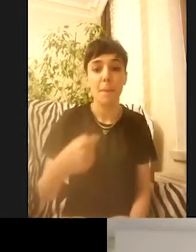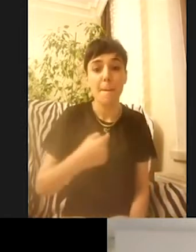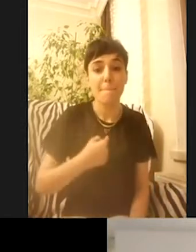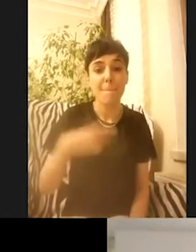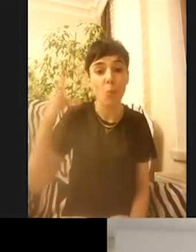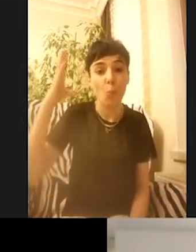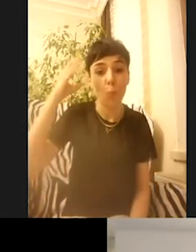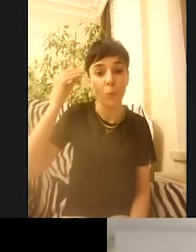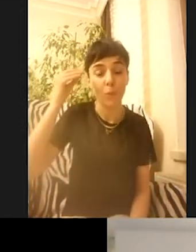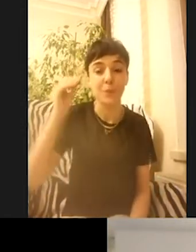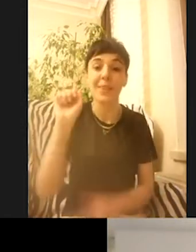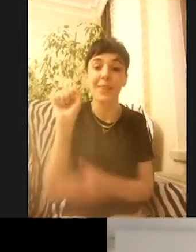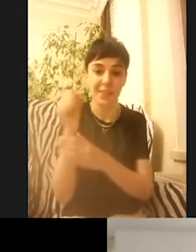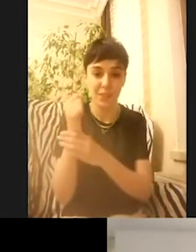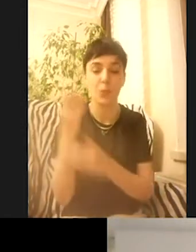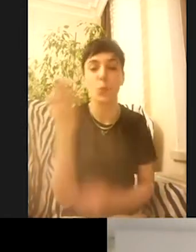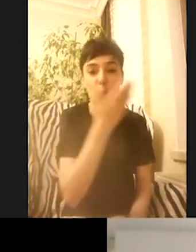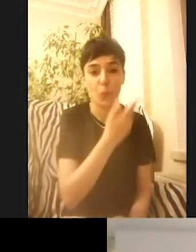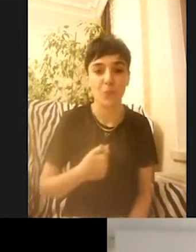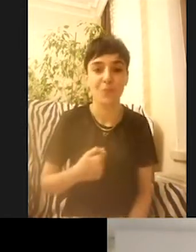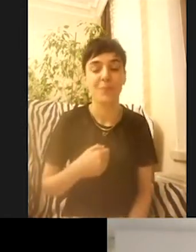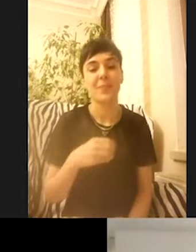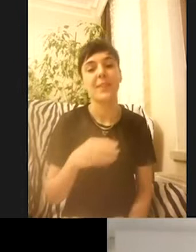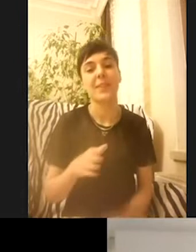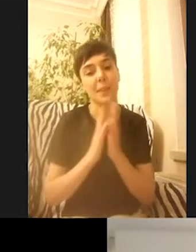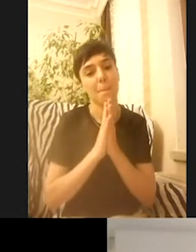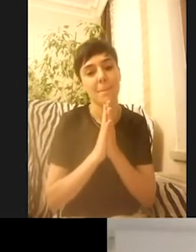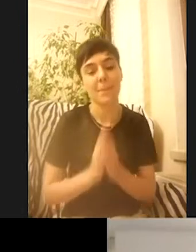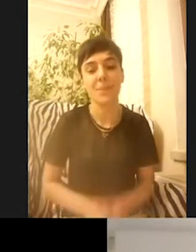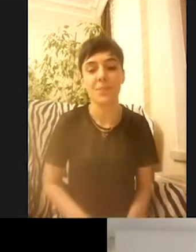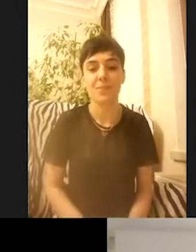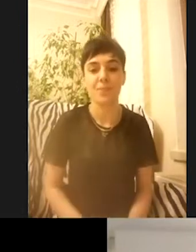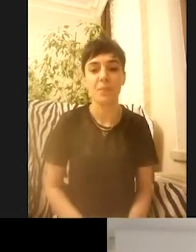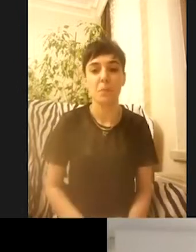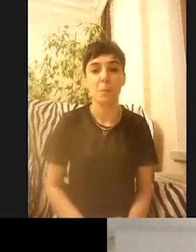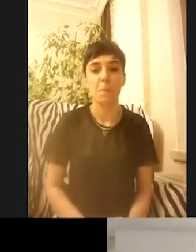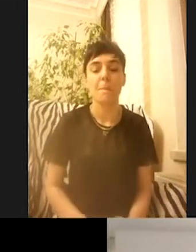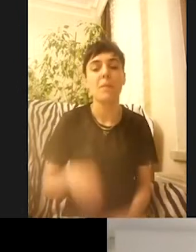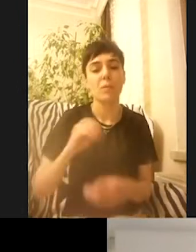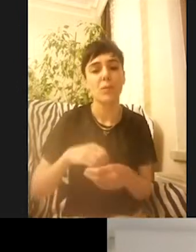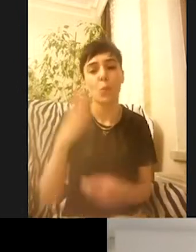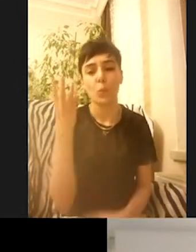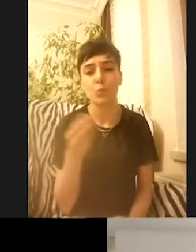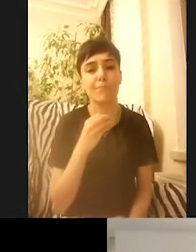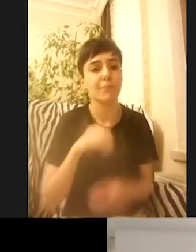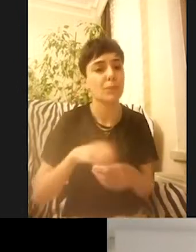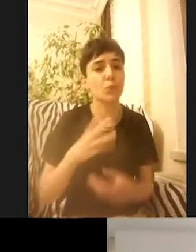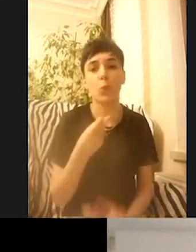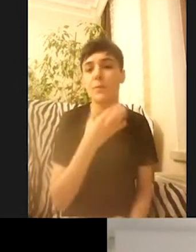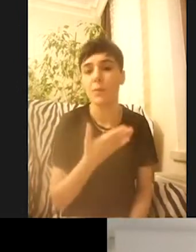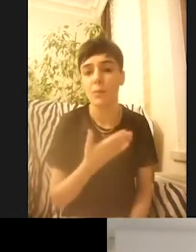much for being part of this. So from the Dutch side, or in the Netherlands, are Dandelion Igoza,